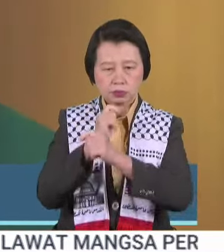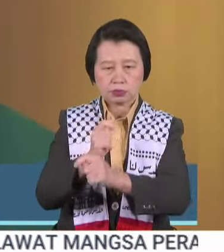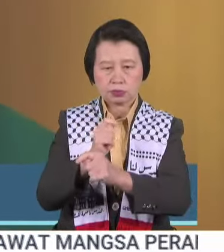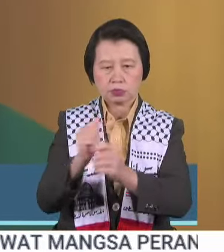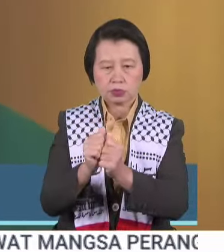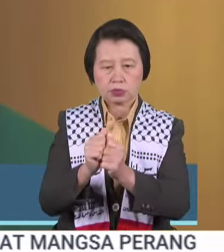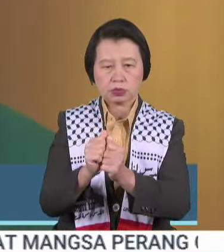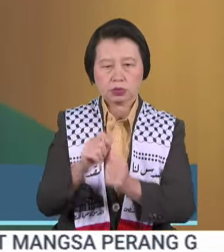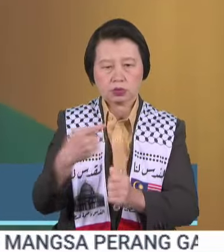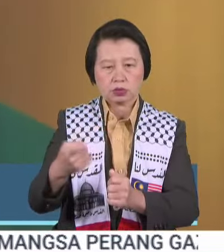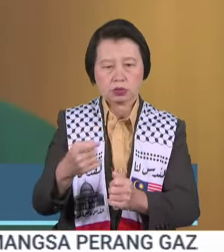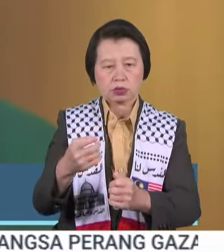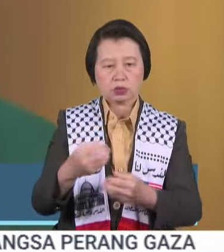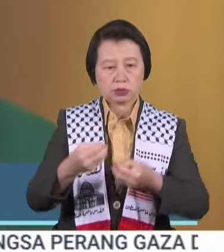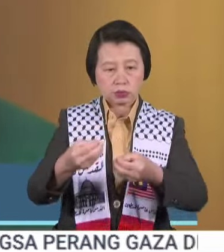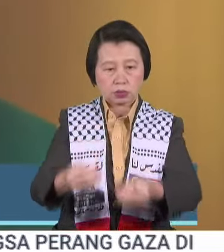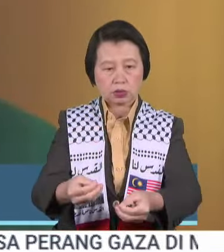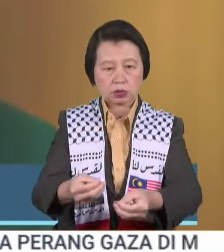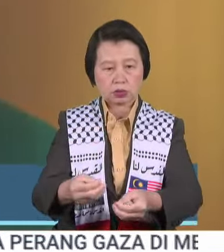for as little as one ringgit a day.